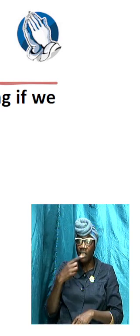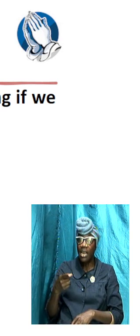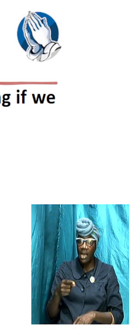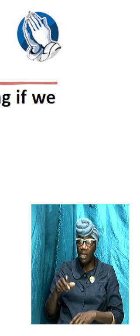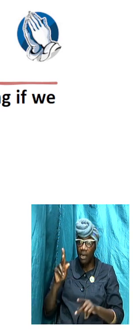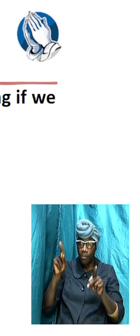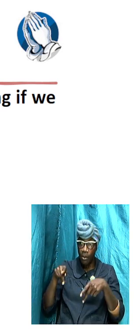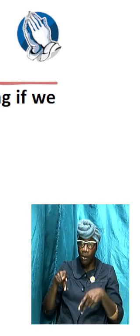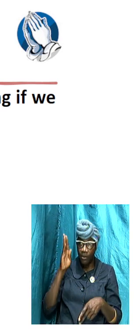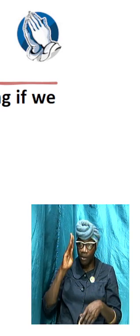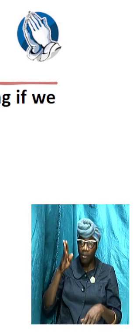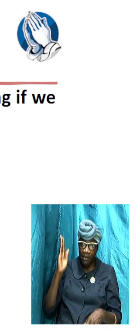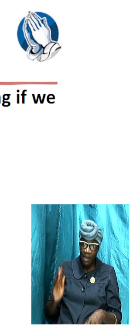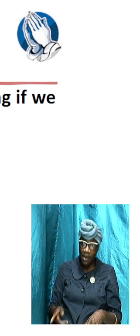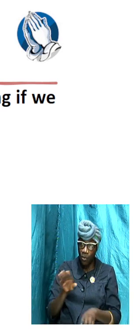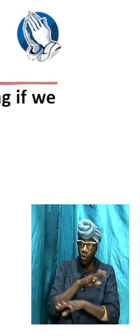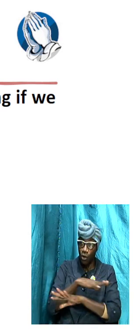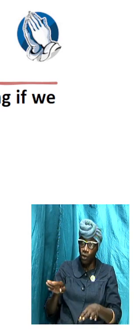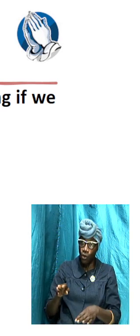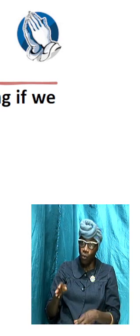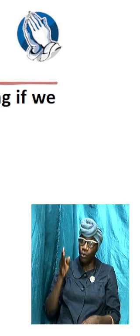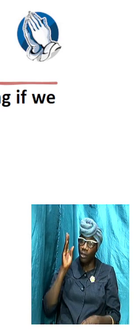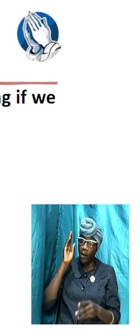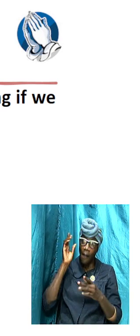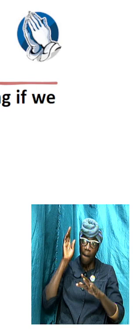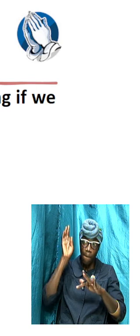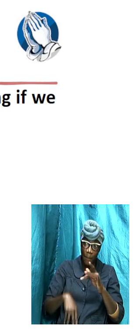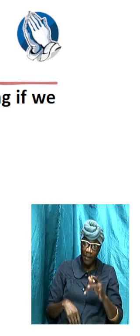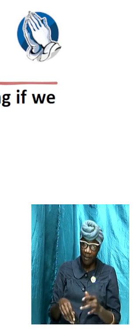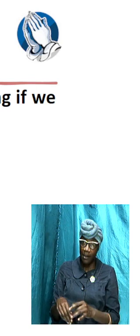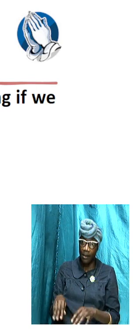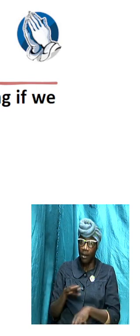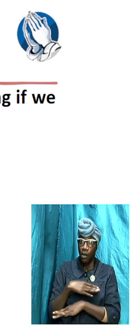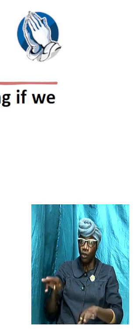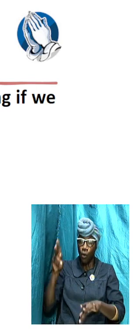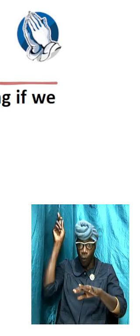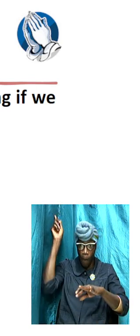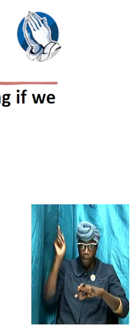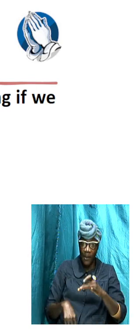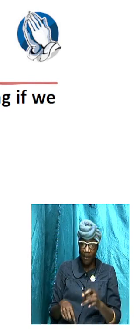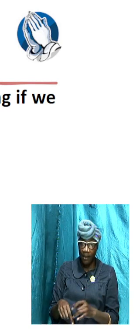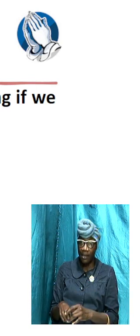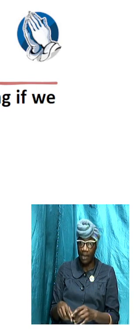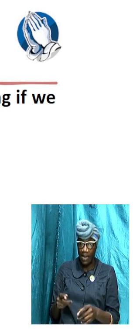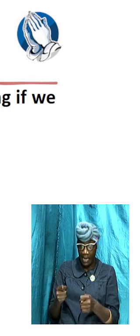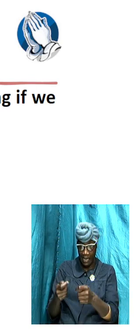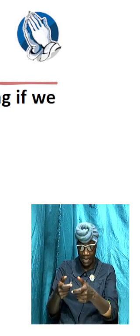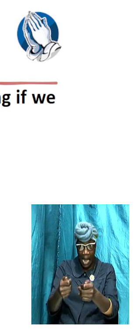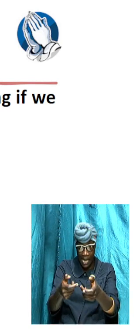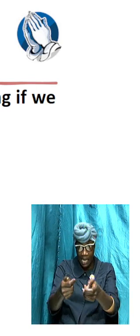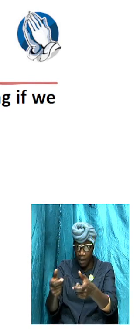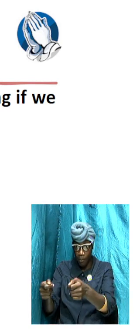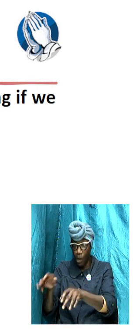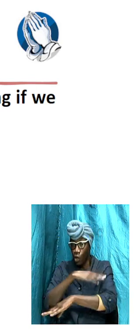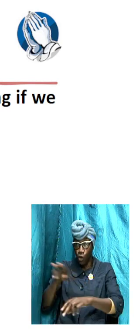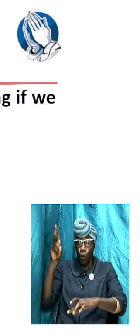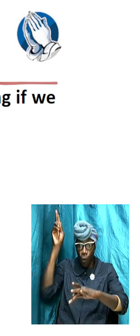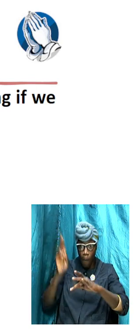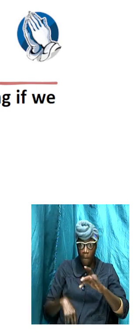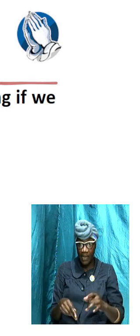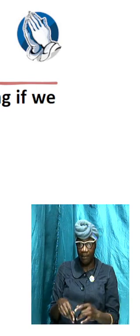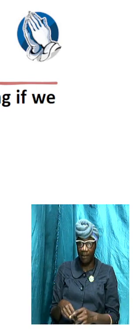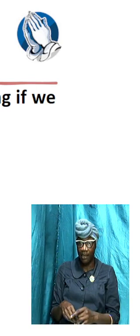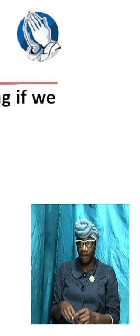it. Don't miss it. Type it. Don't miss it. Because guess what? There is a heaven to